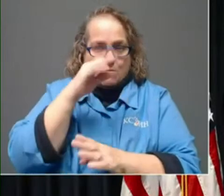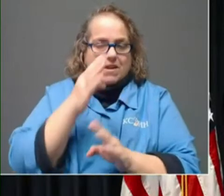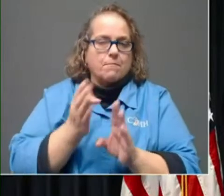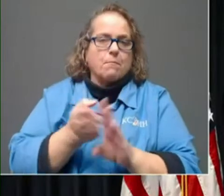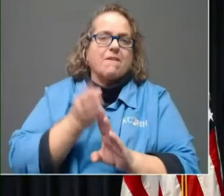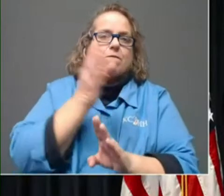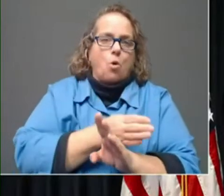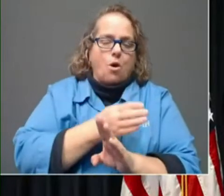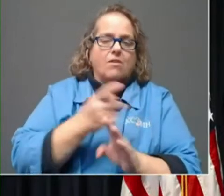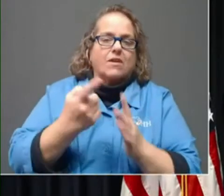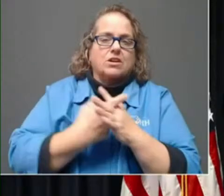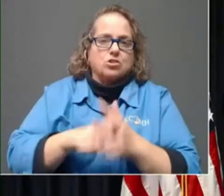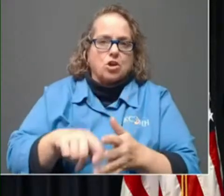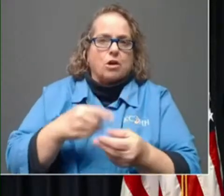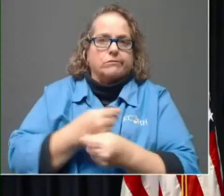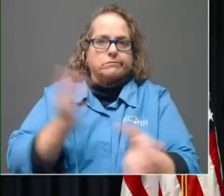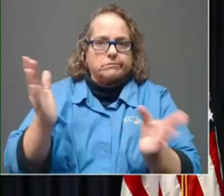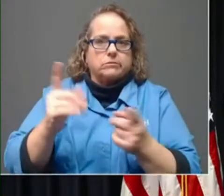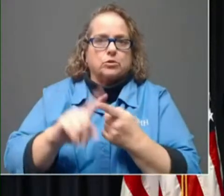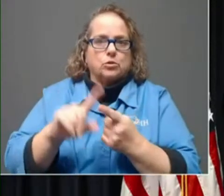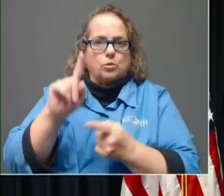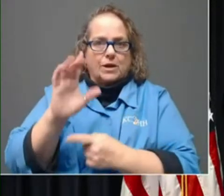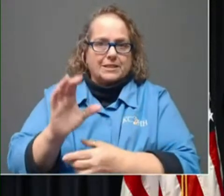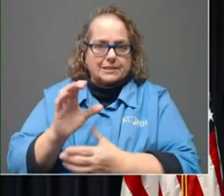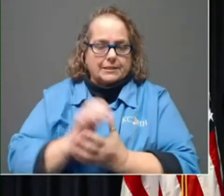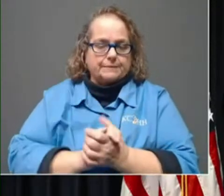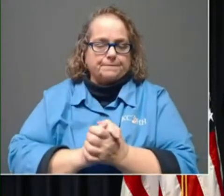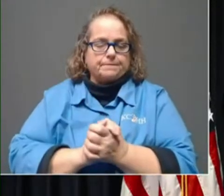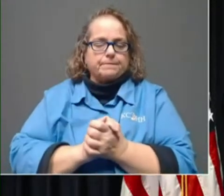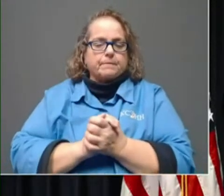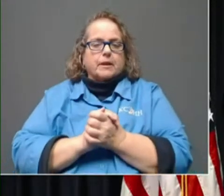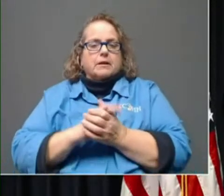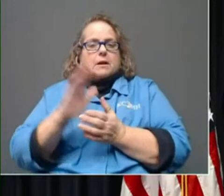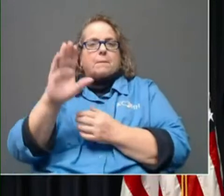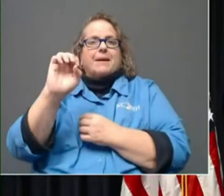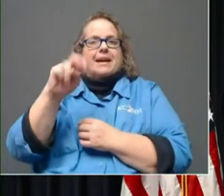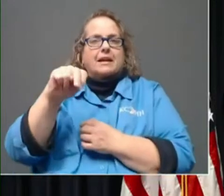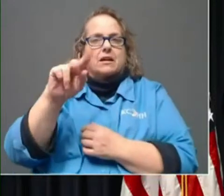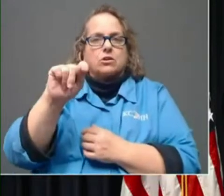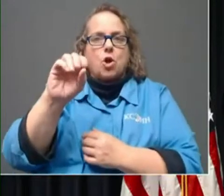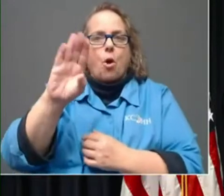they start vaccinating other people. Ben Tobin from the Courier-Journal.